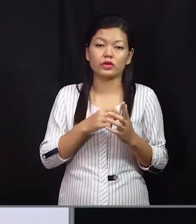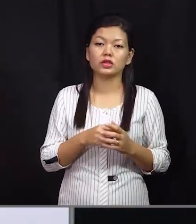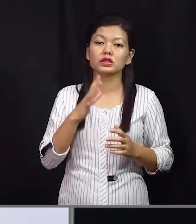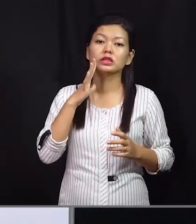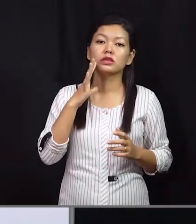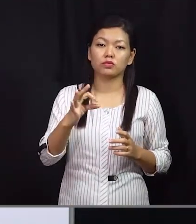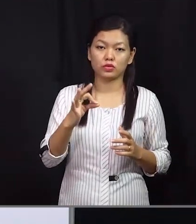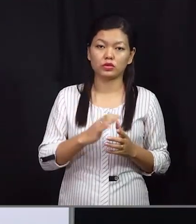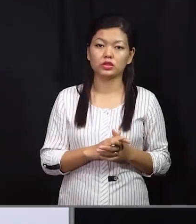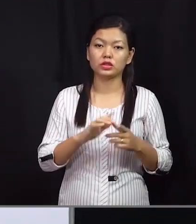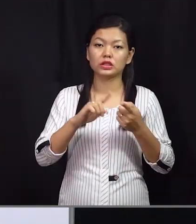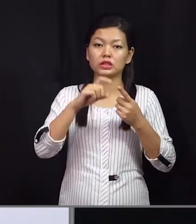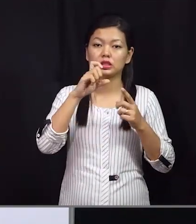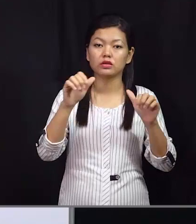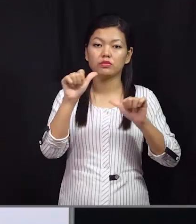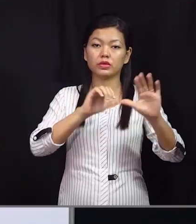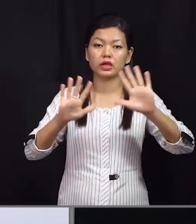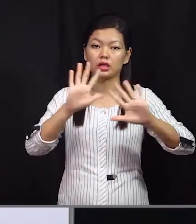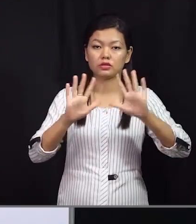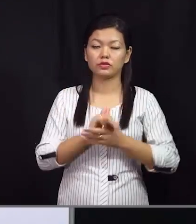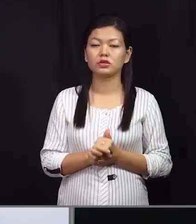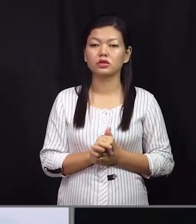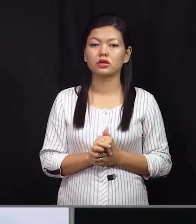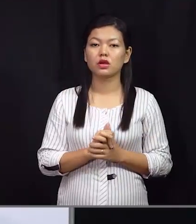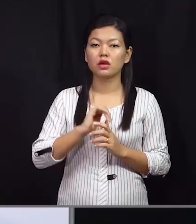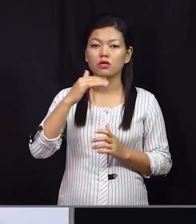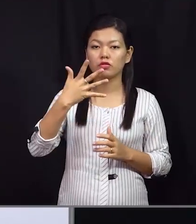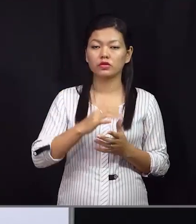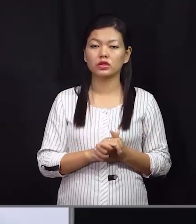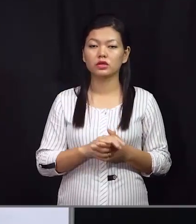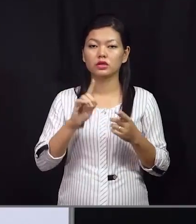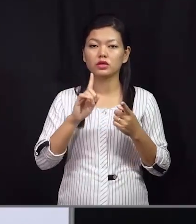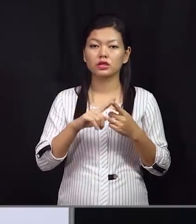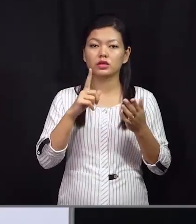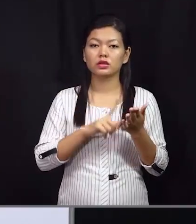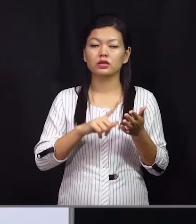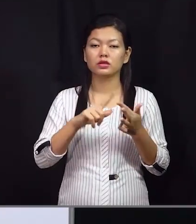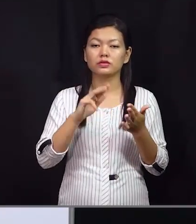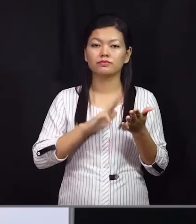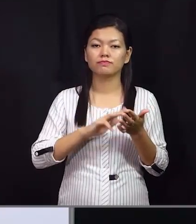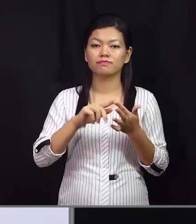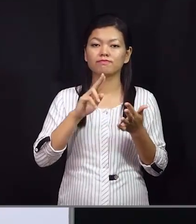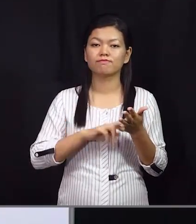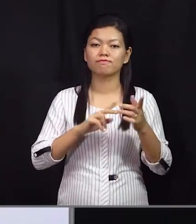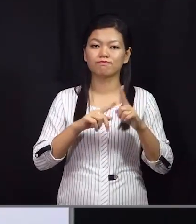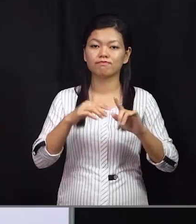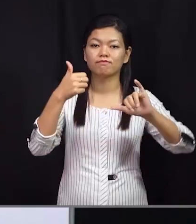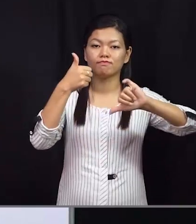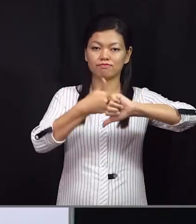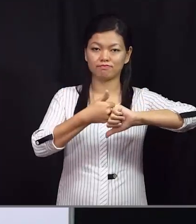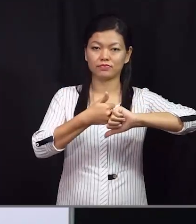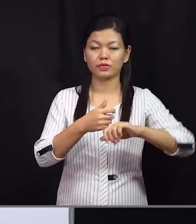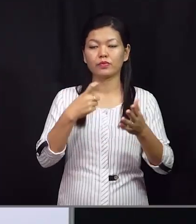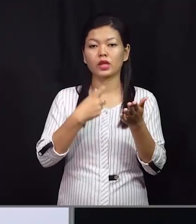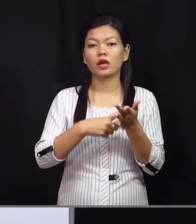profit motive is also another characteristics. The fifth one is element of risk. Now see, where there is profit, there is always risk. Let